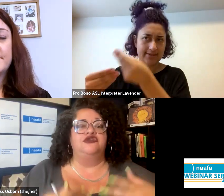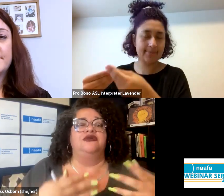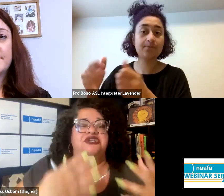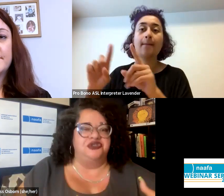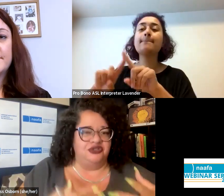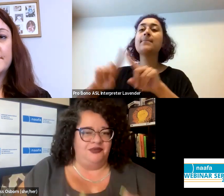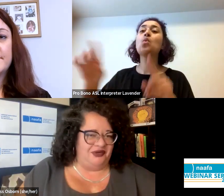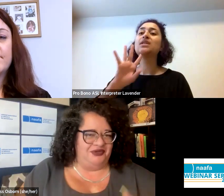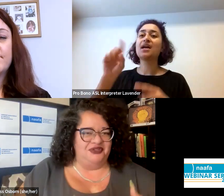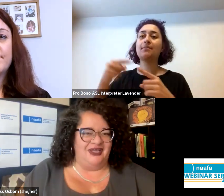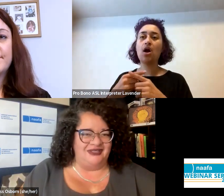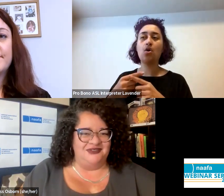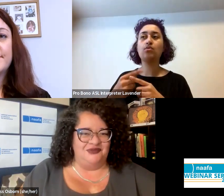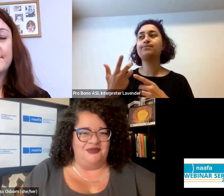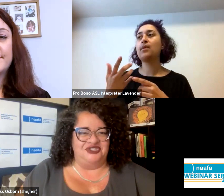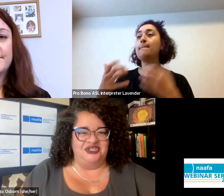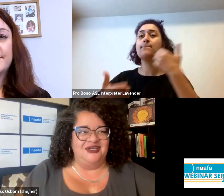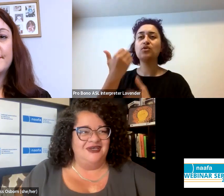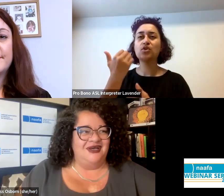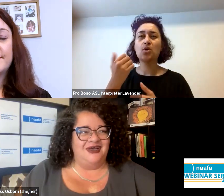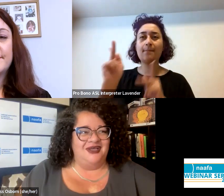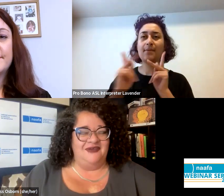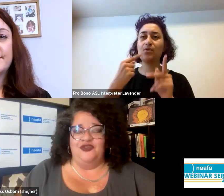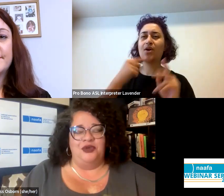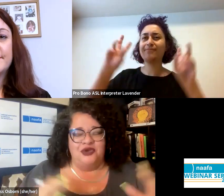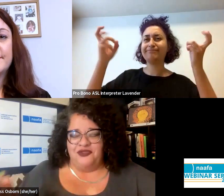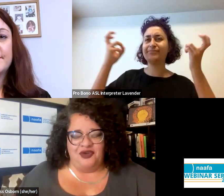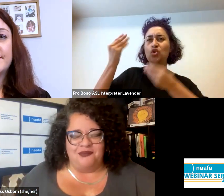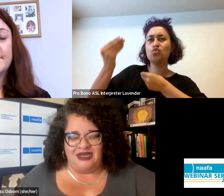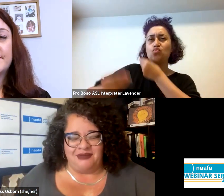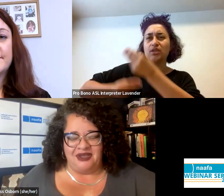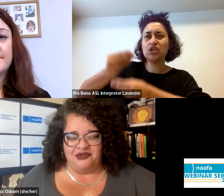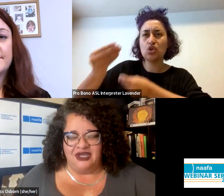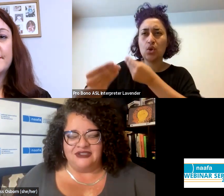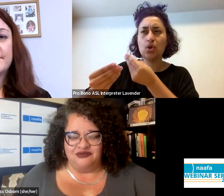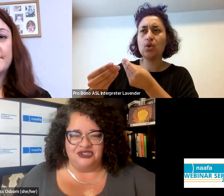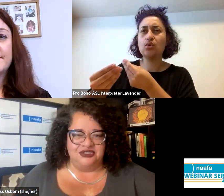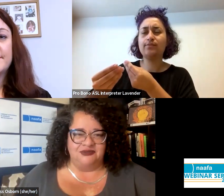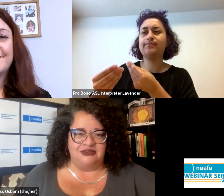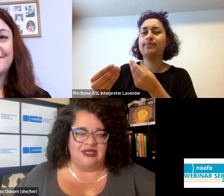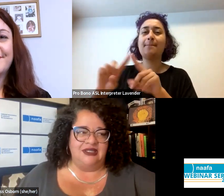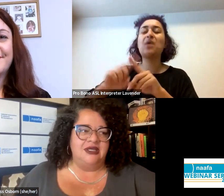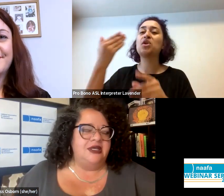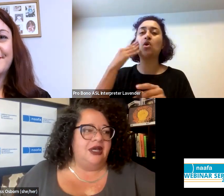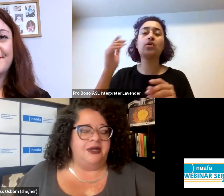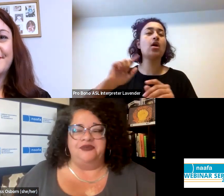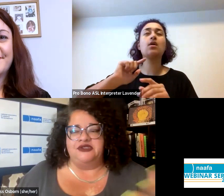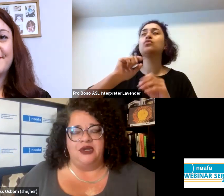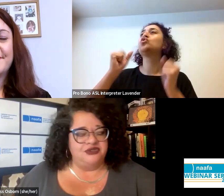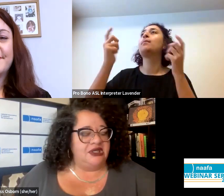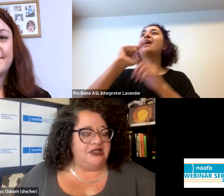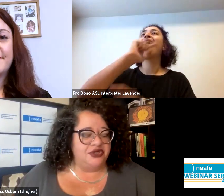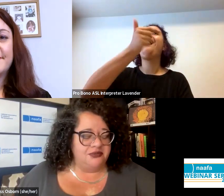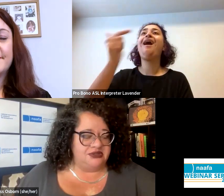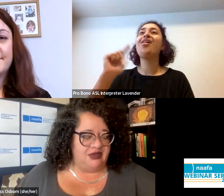people would call traditional burial and cremation, even though we know that there are many, many other kinds of traditions around death.